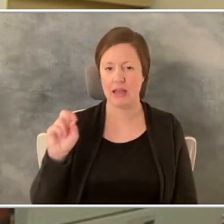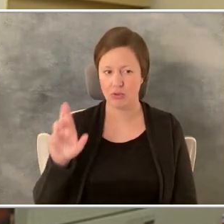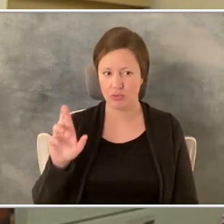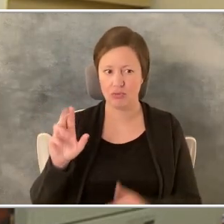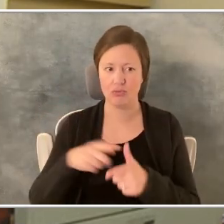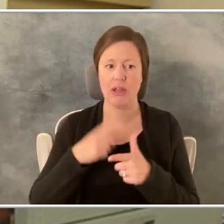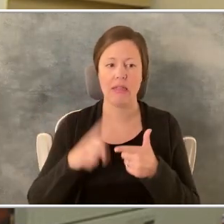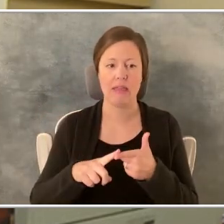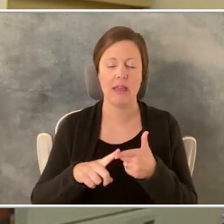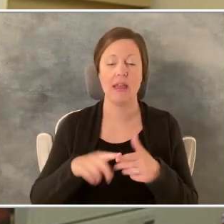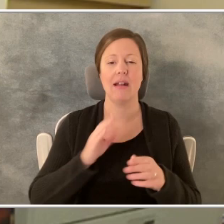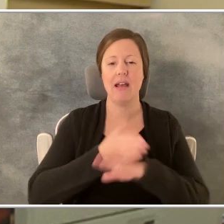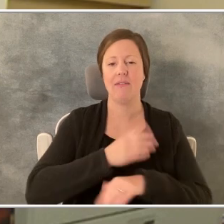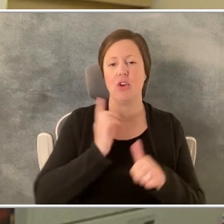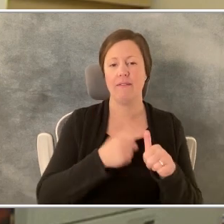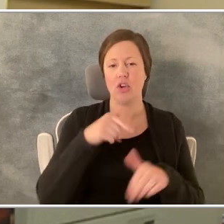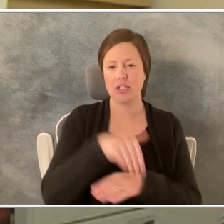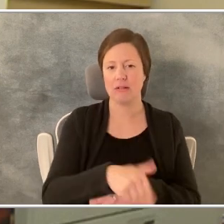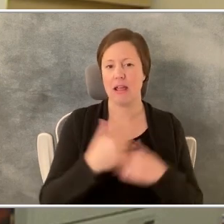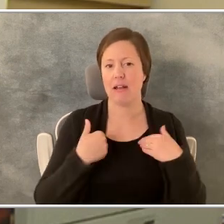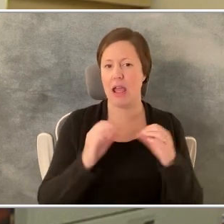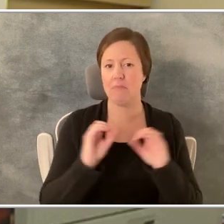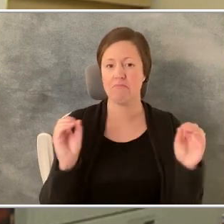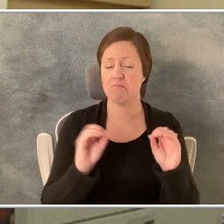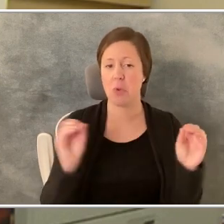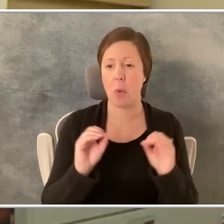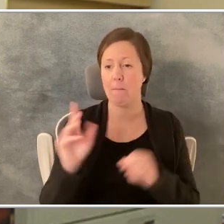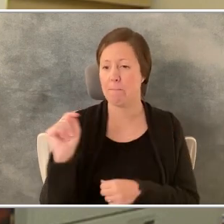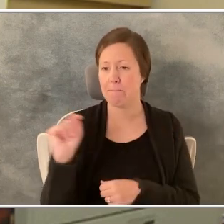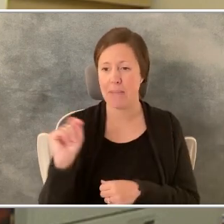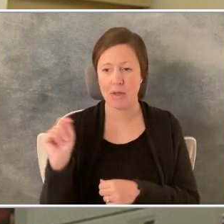one, didn't have any incontinence issues.